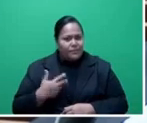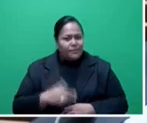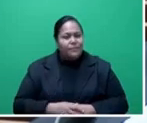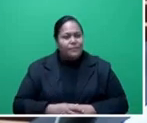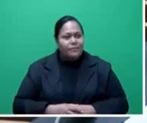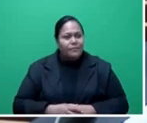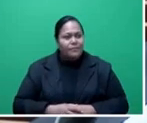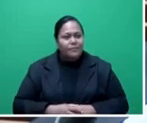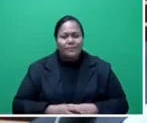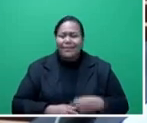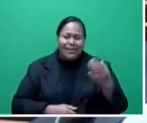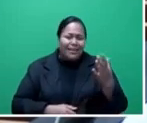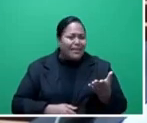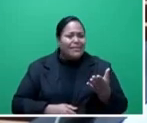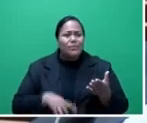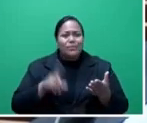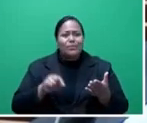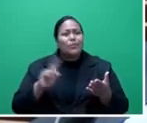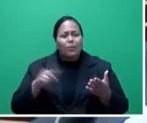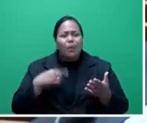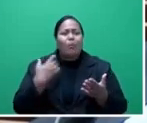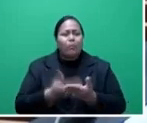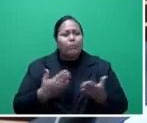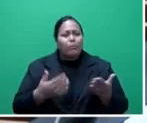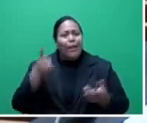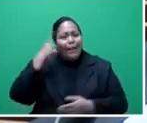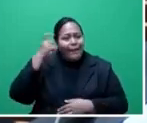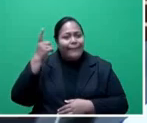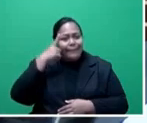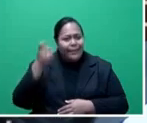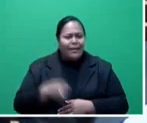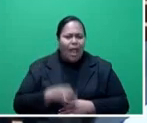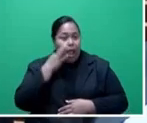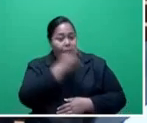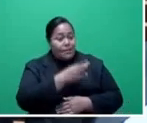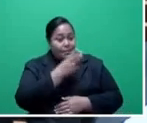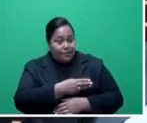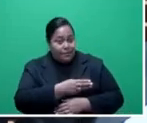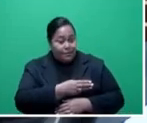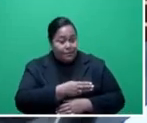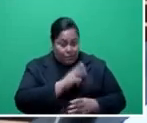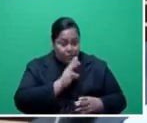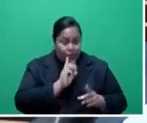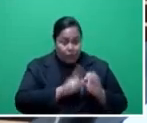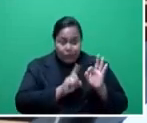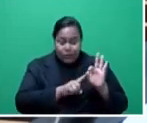So all they do is they have this doom and gloom prediction. Let me ask him a very pertinent question,